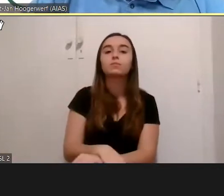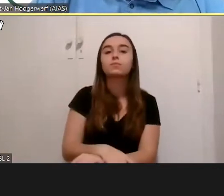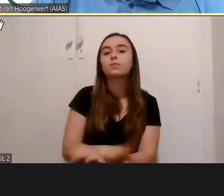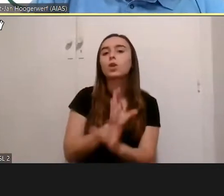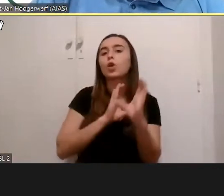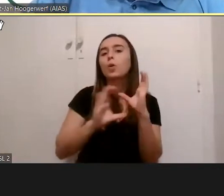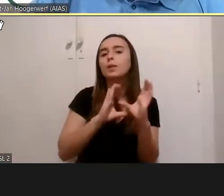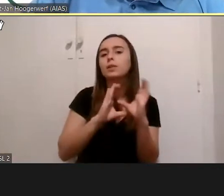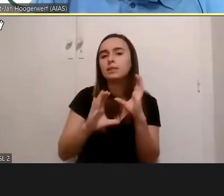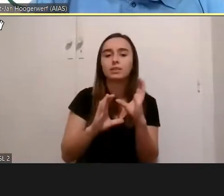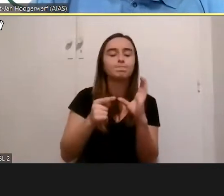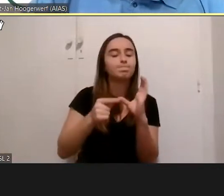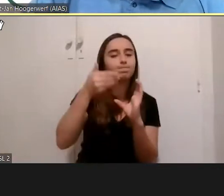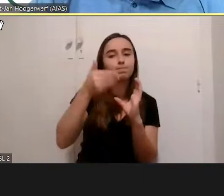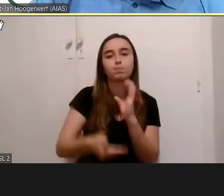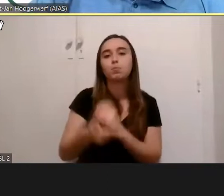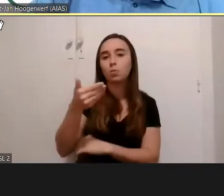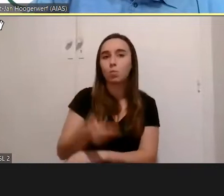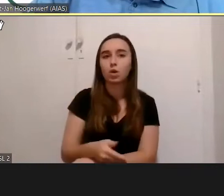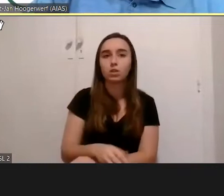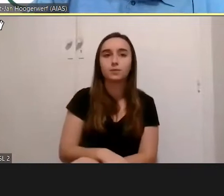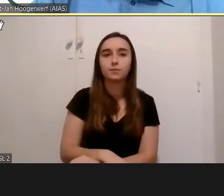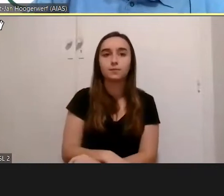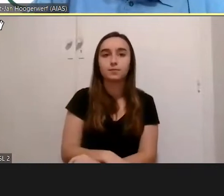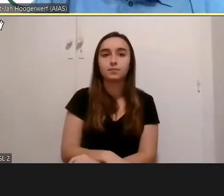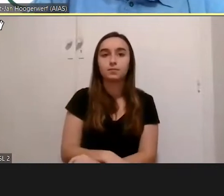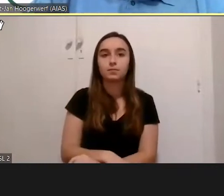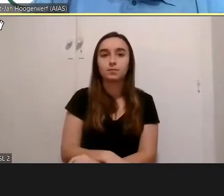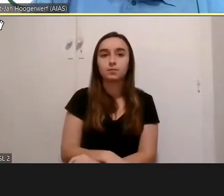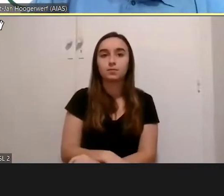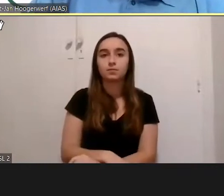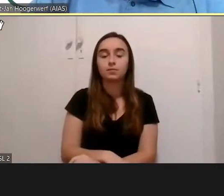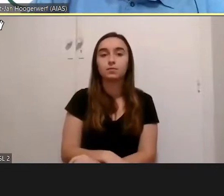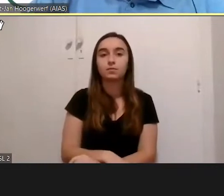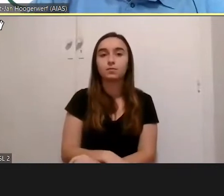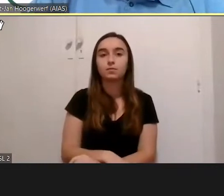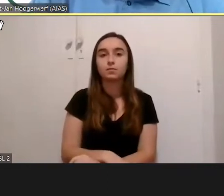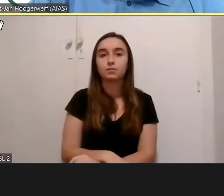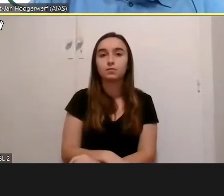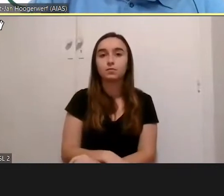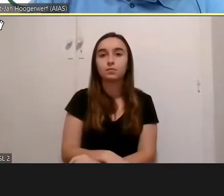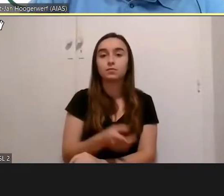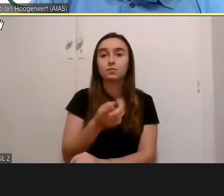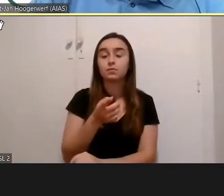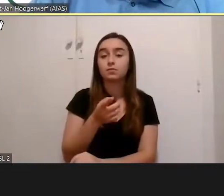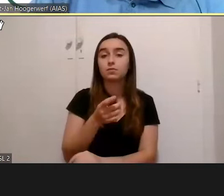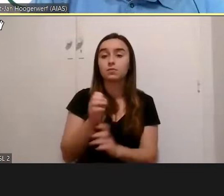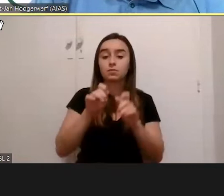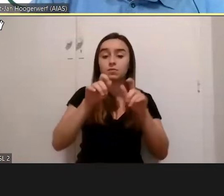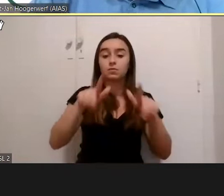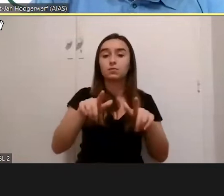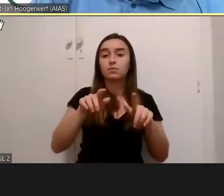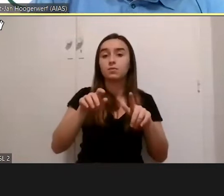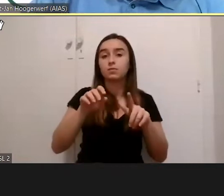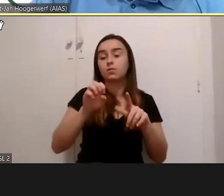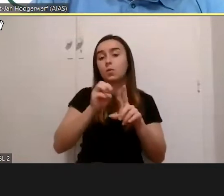very important. Fortunately, there are also a lot of standards already and guidelines that we can use. So for web content